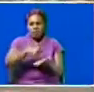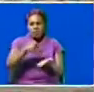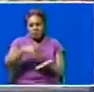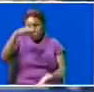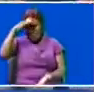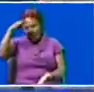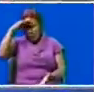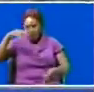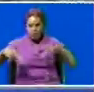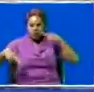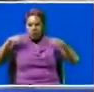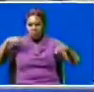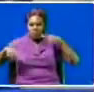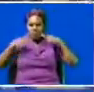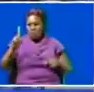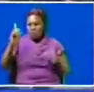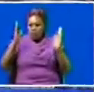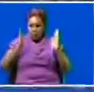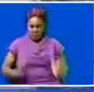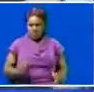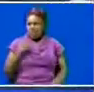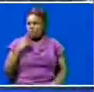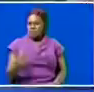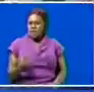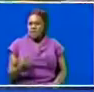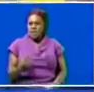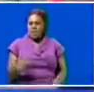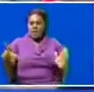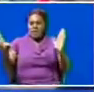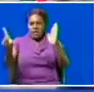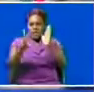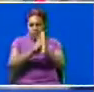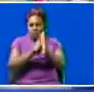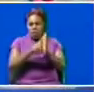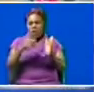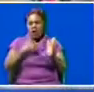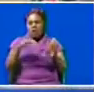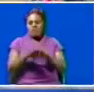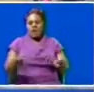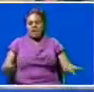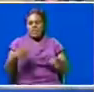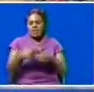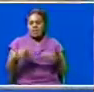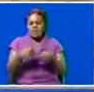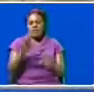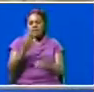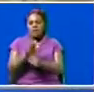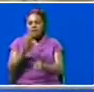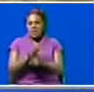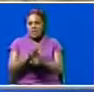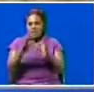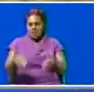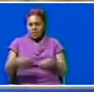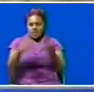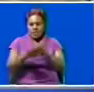and restaurants. One faction in the dispute claims to have been legally on the said piece of plot for many years after they were given the